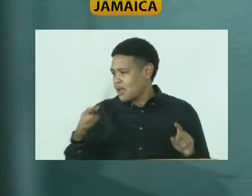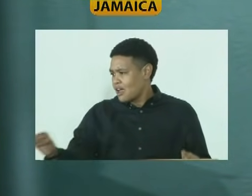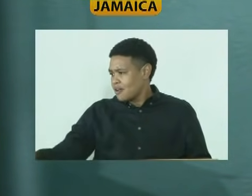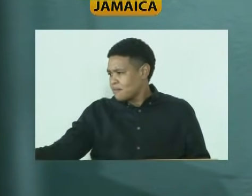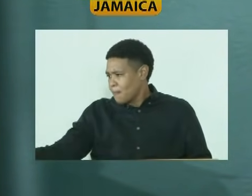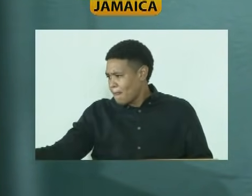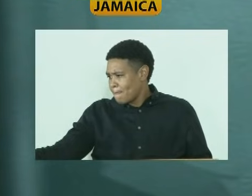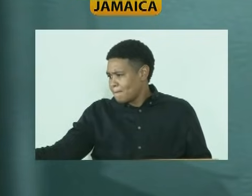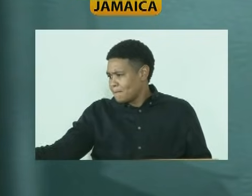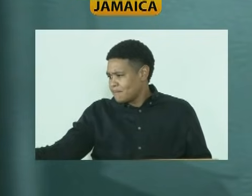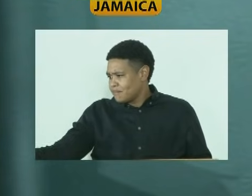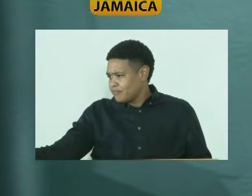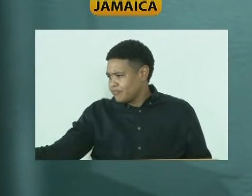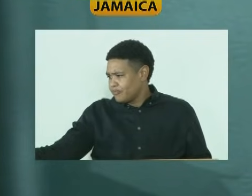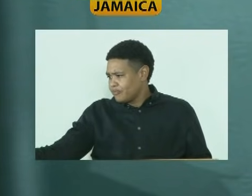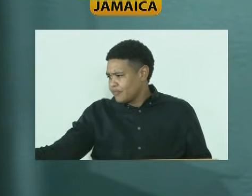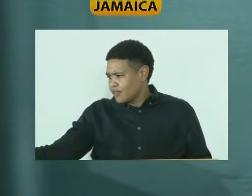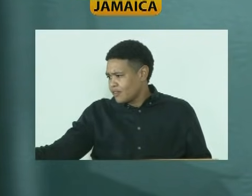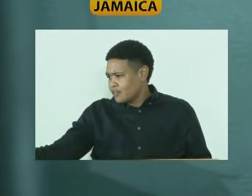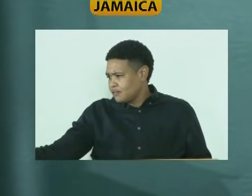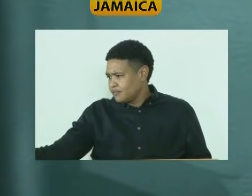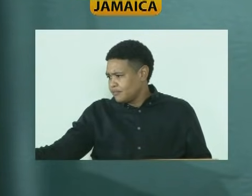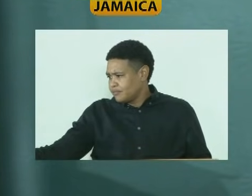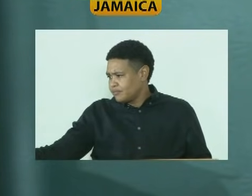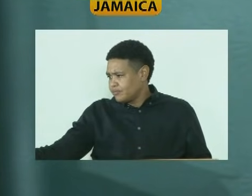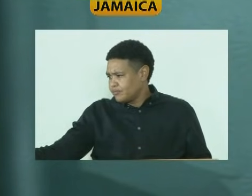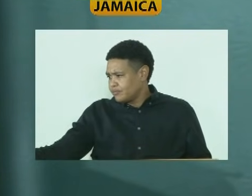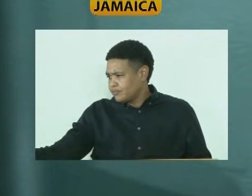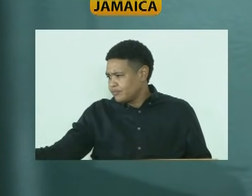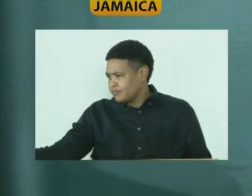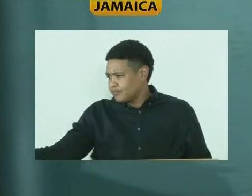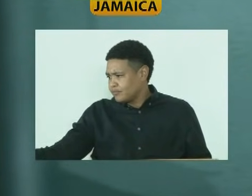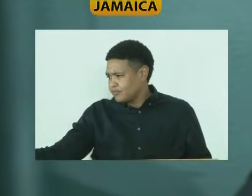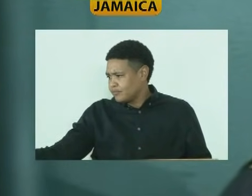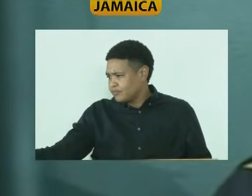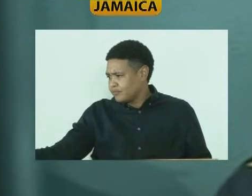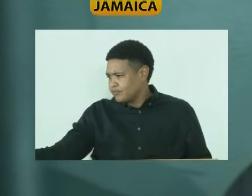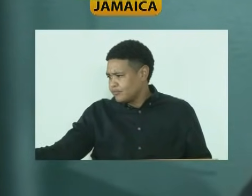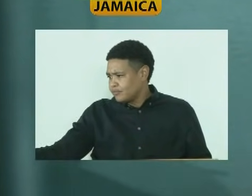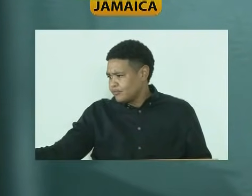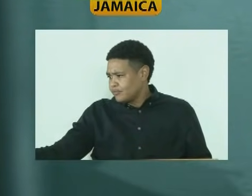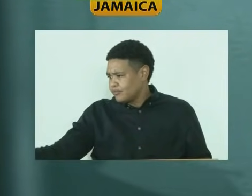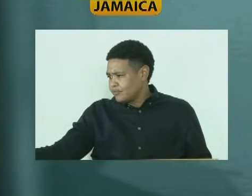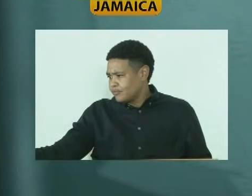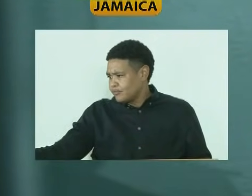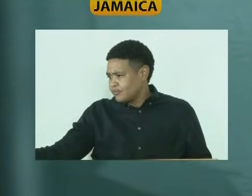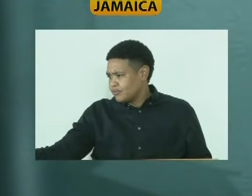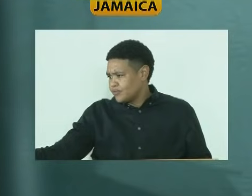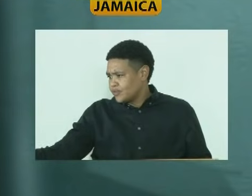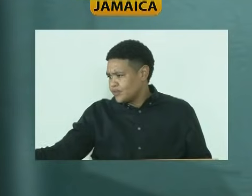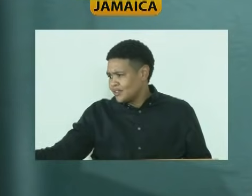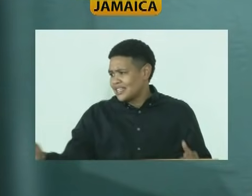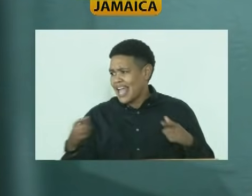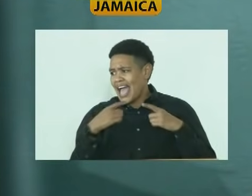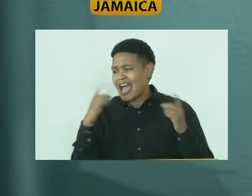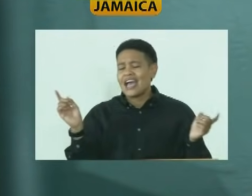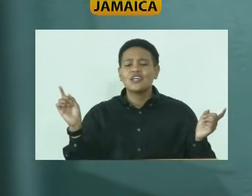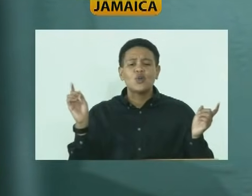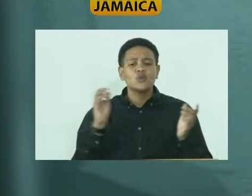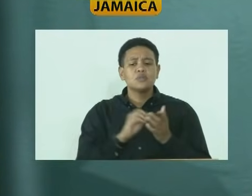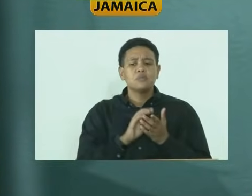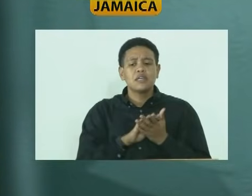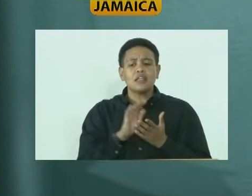to move and to the item announcement and thereafter the item notices